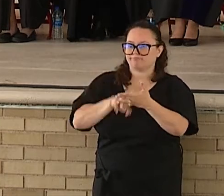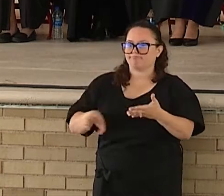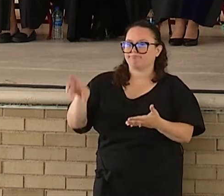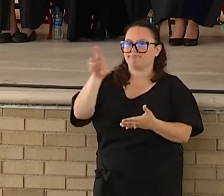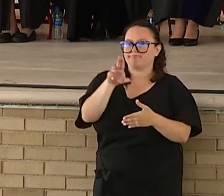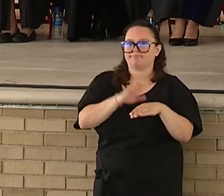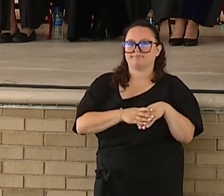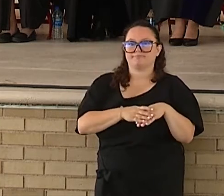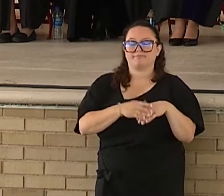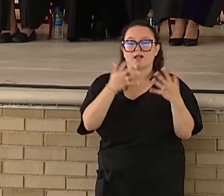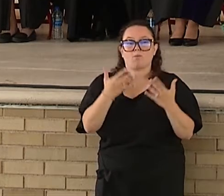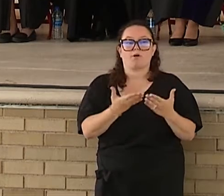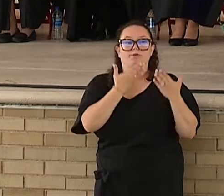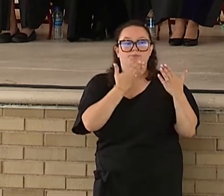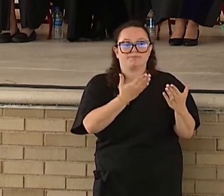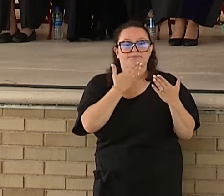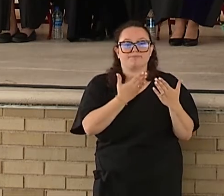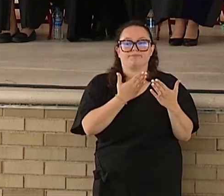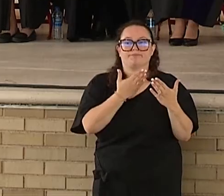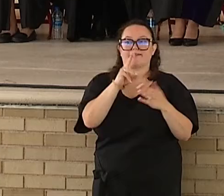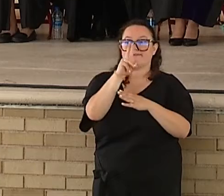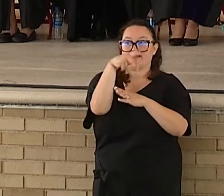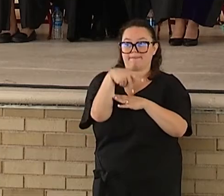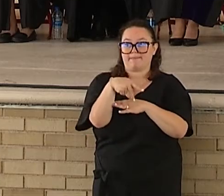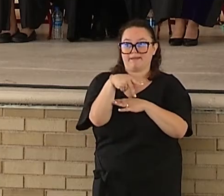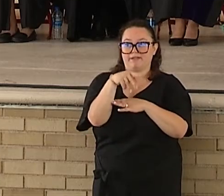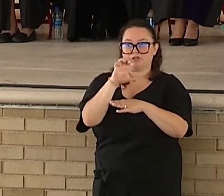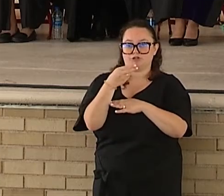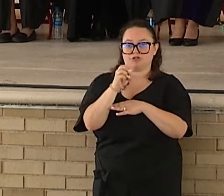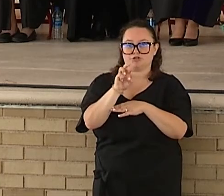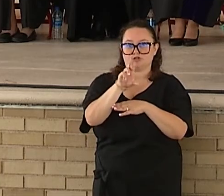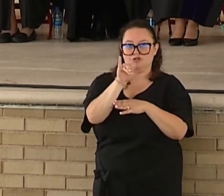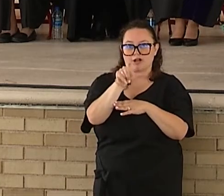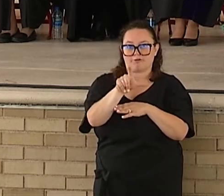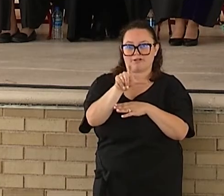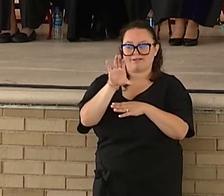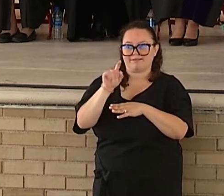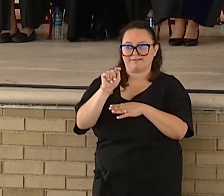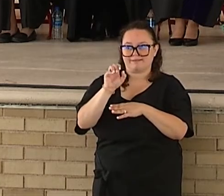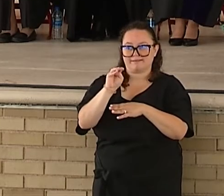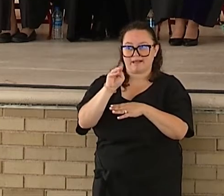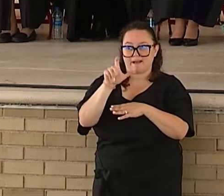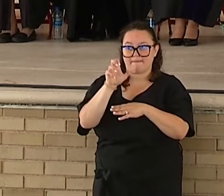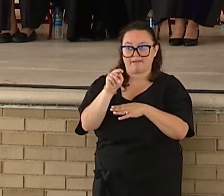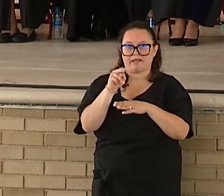friend, your vice president, Cheryl Todman, who's here. She's been behind the scenes making all of this happen.